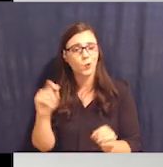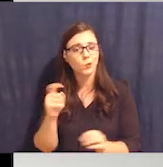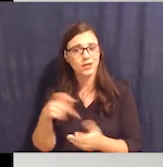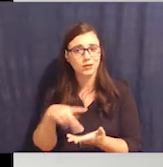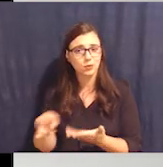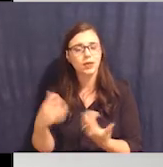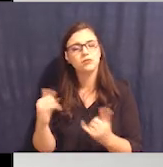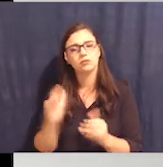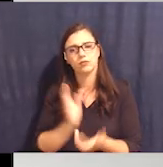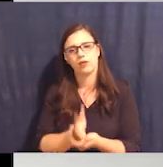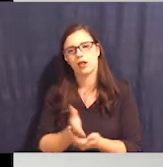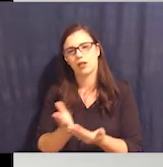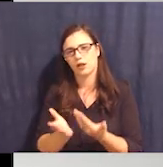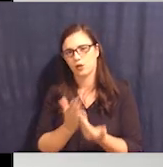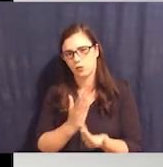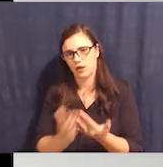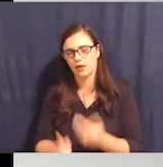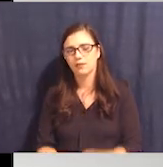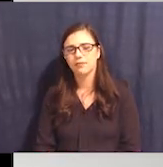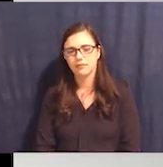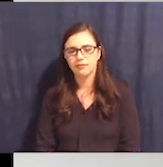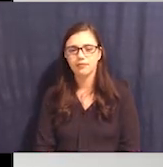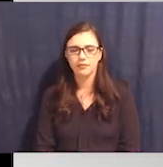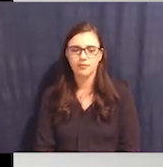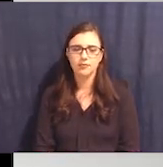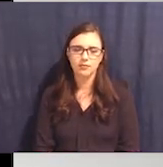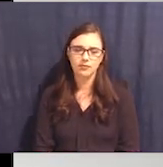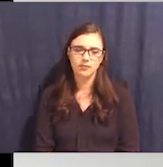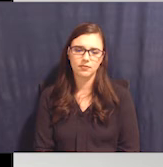zero, even if there's no tax to pay, still file it.